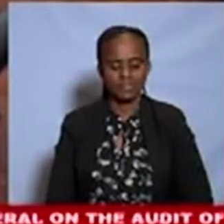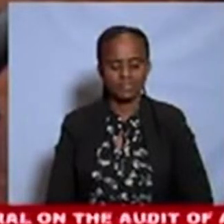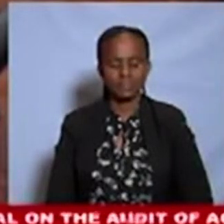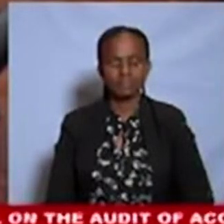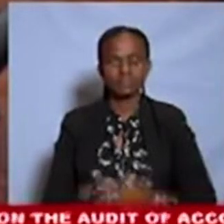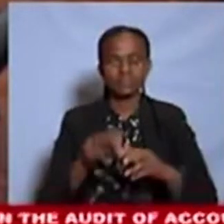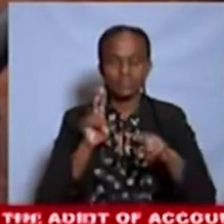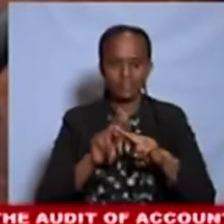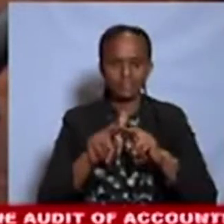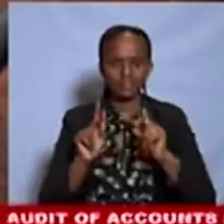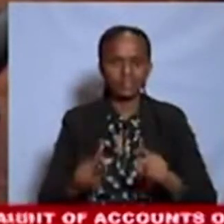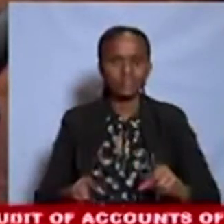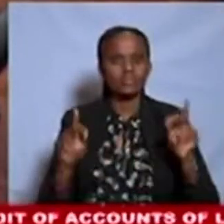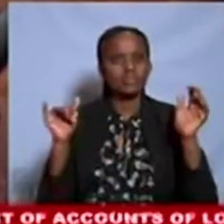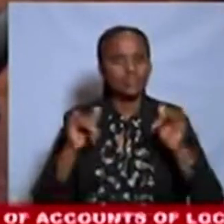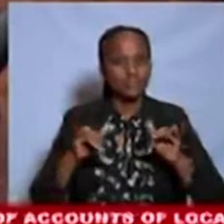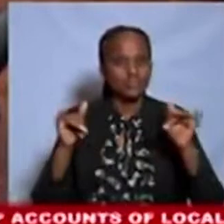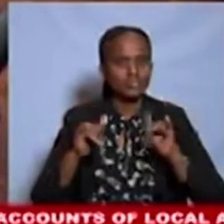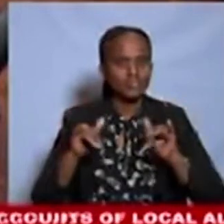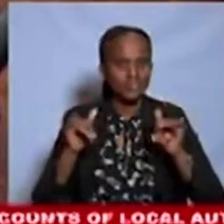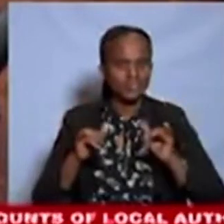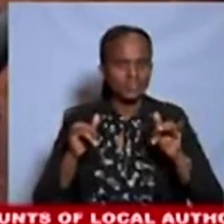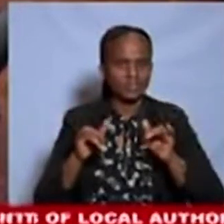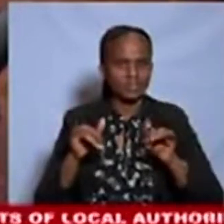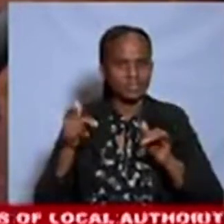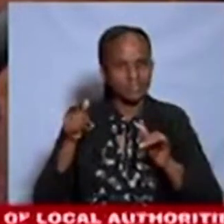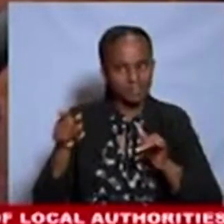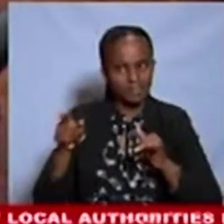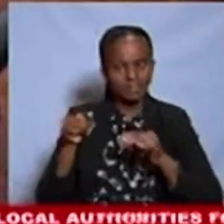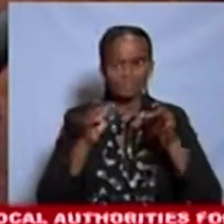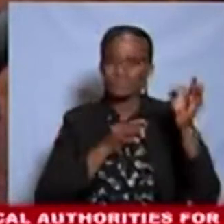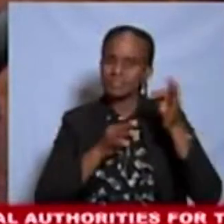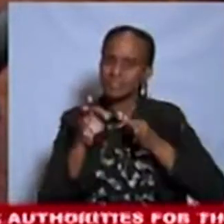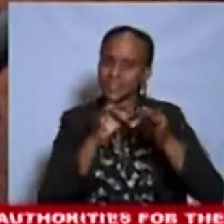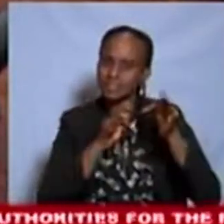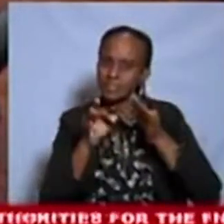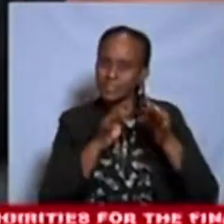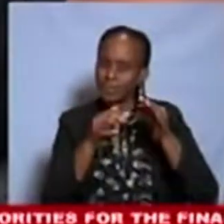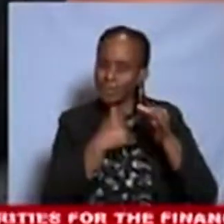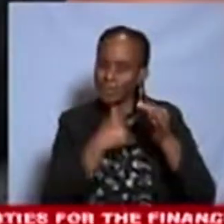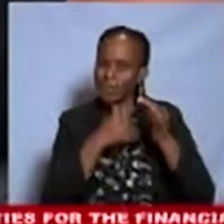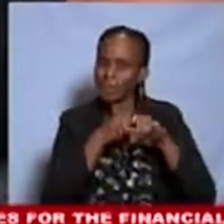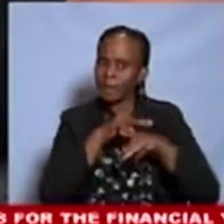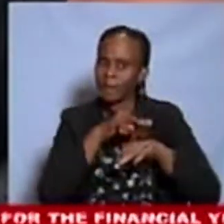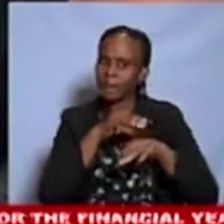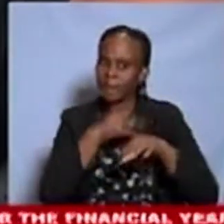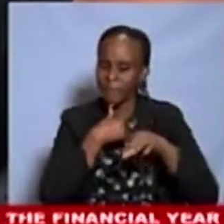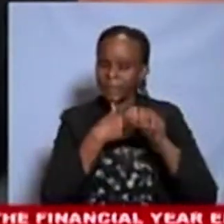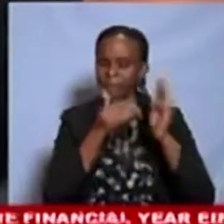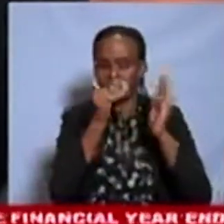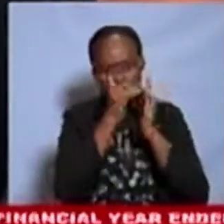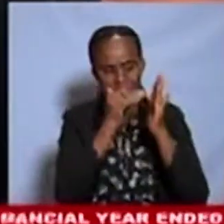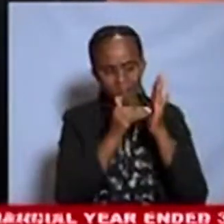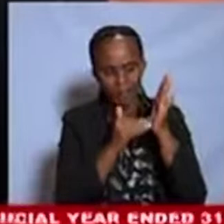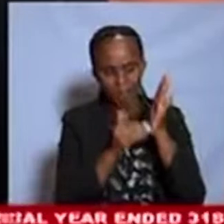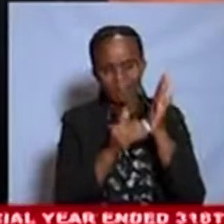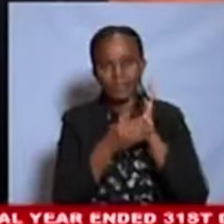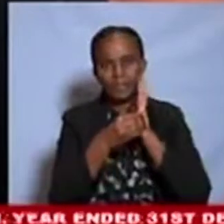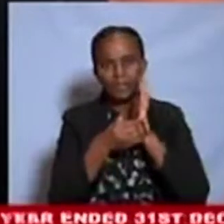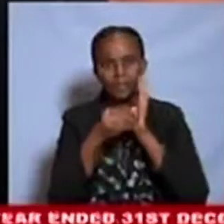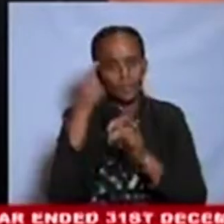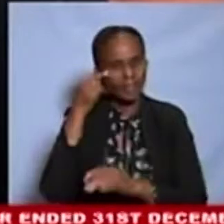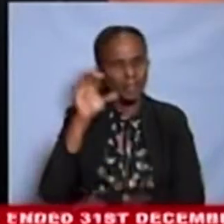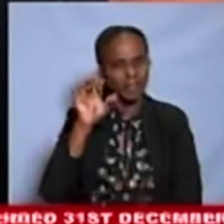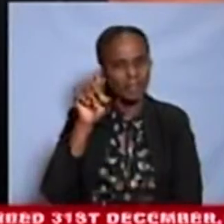Chair, Yes. he has stated to say they applied for CDF. In which